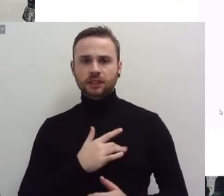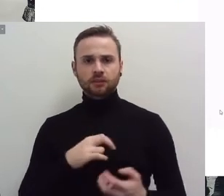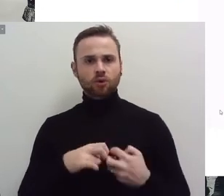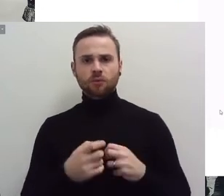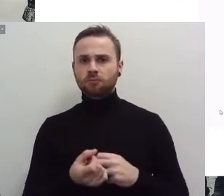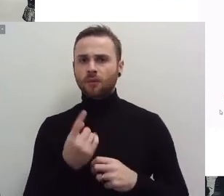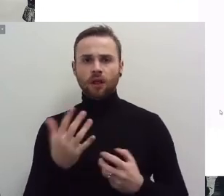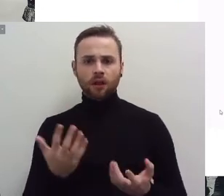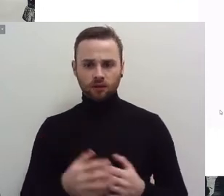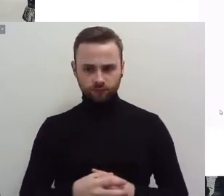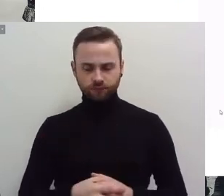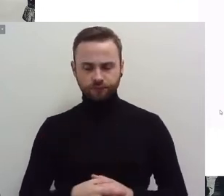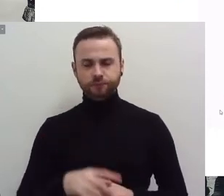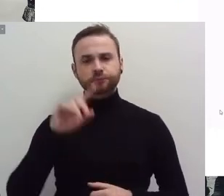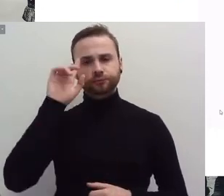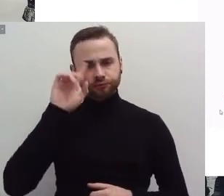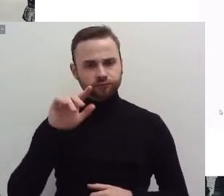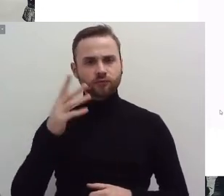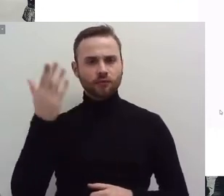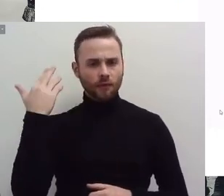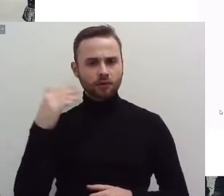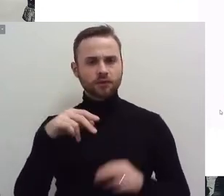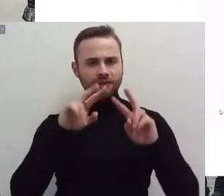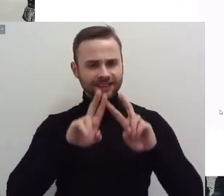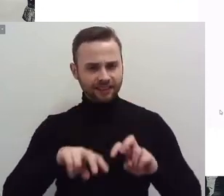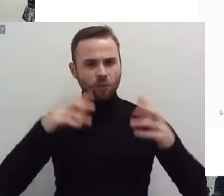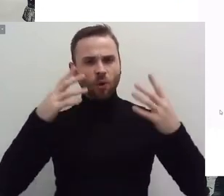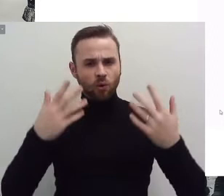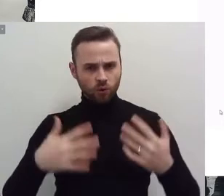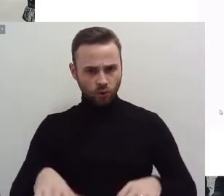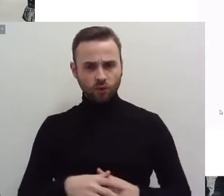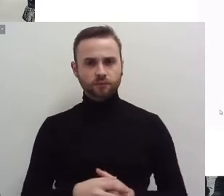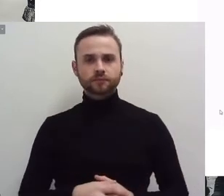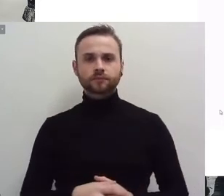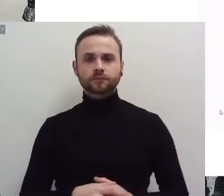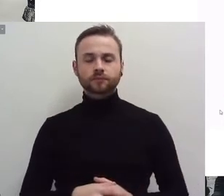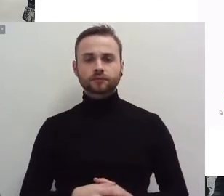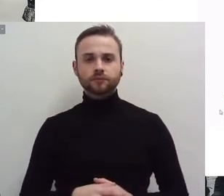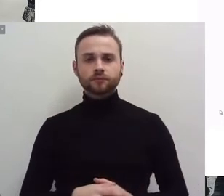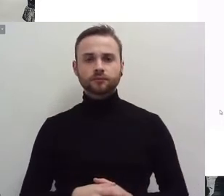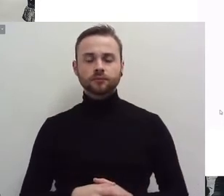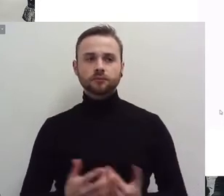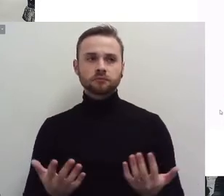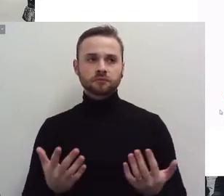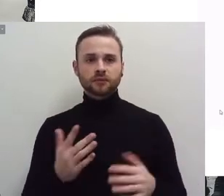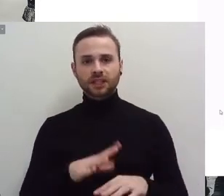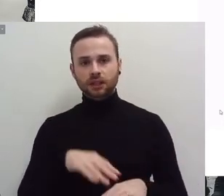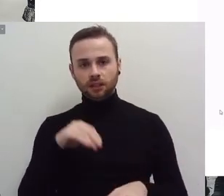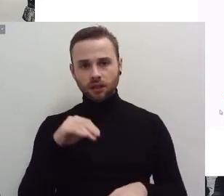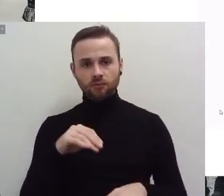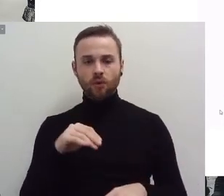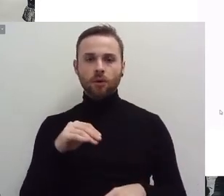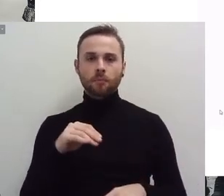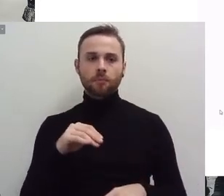monitoring of the ombudsman that alternative care in Finland has not always